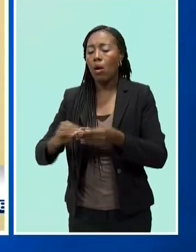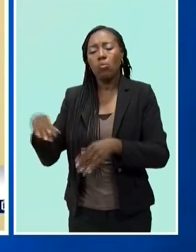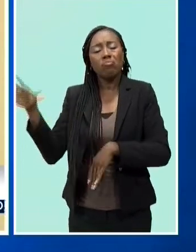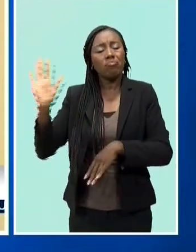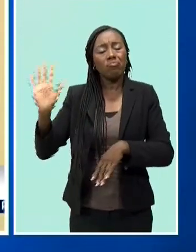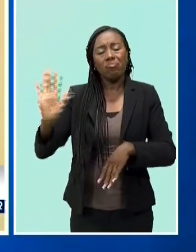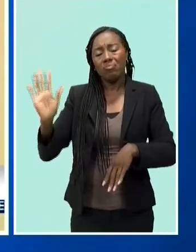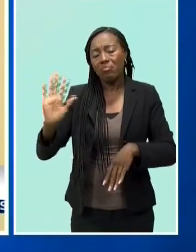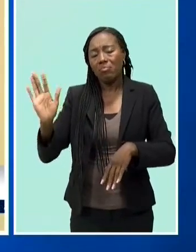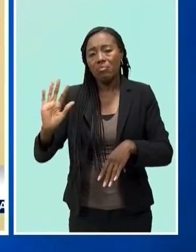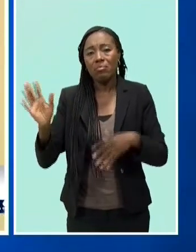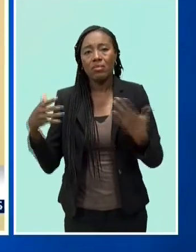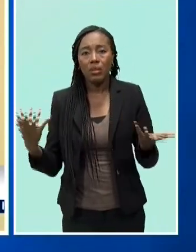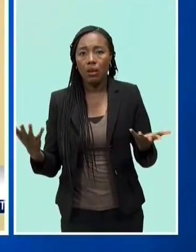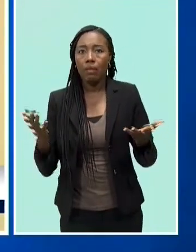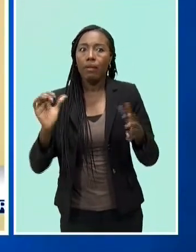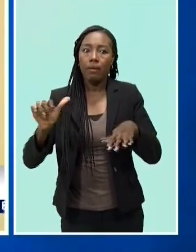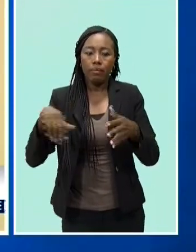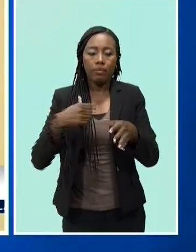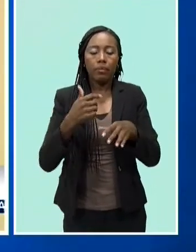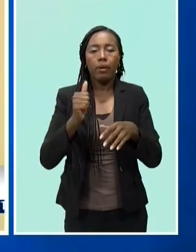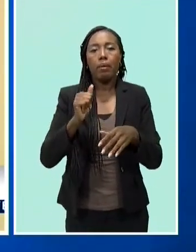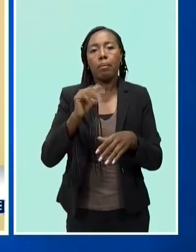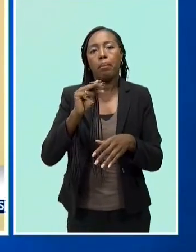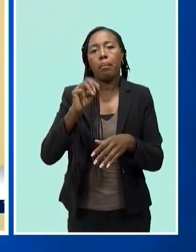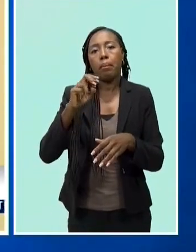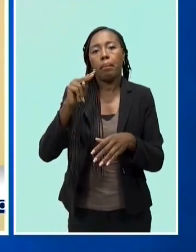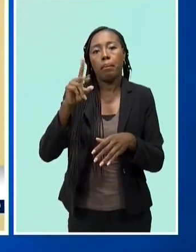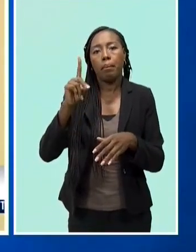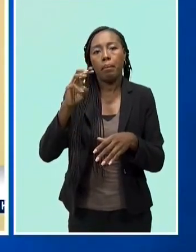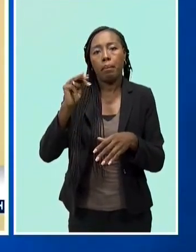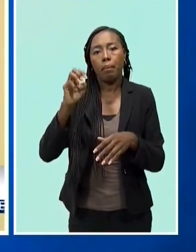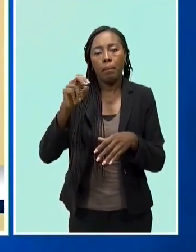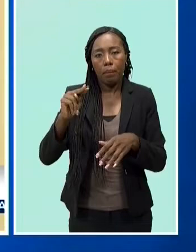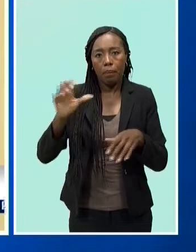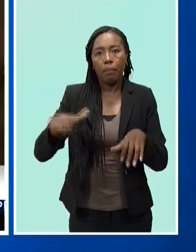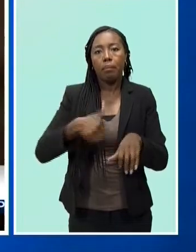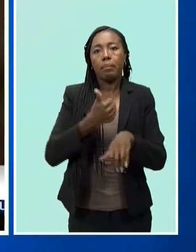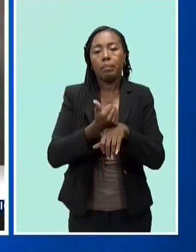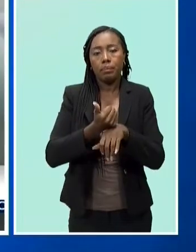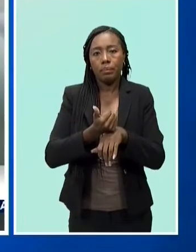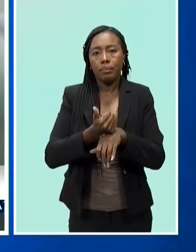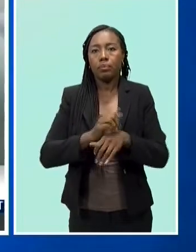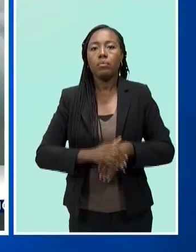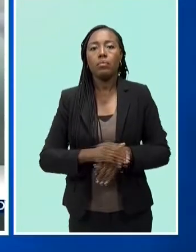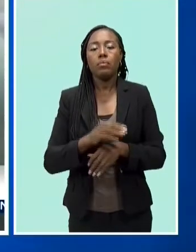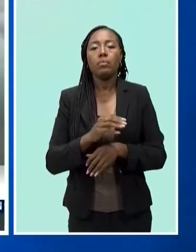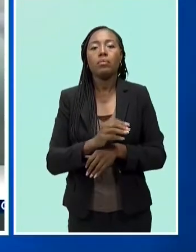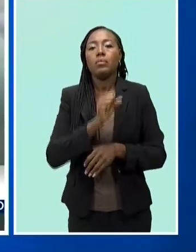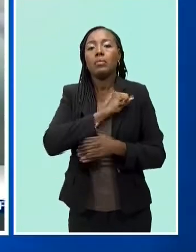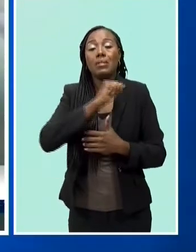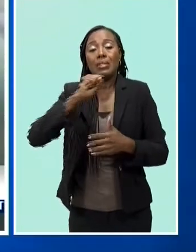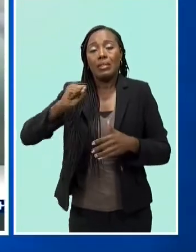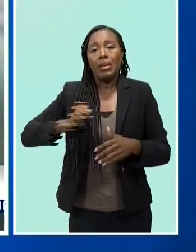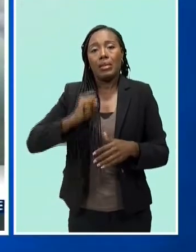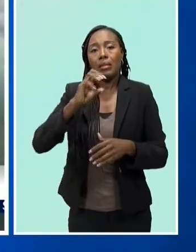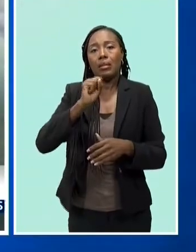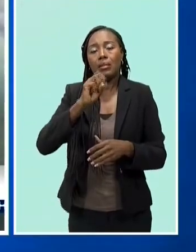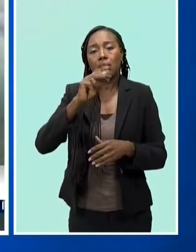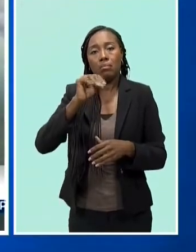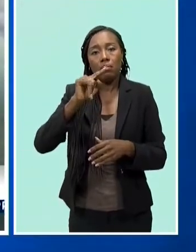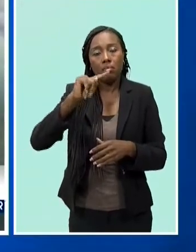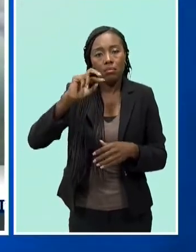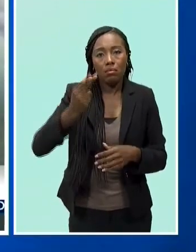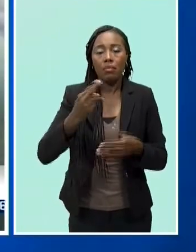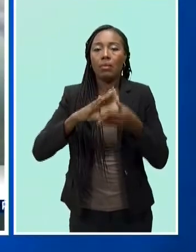granted since the amendment was passed in January 2016. Senator Johnson Smith was clear that the waiving